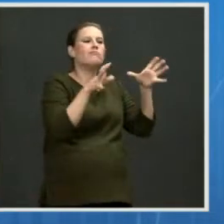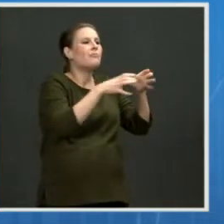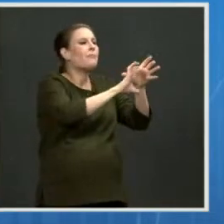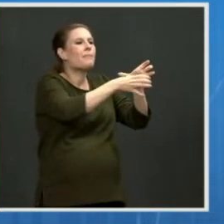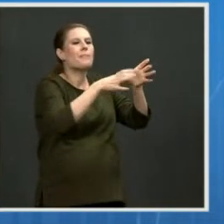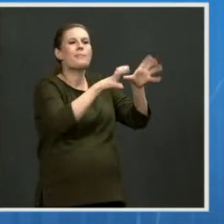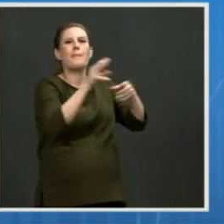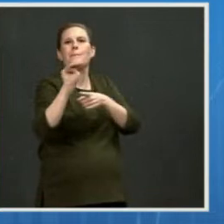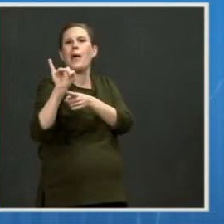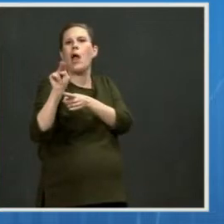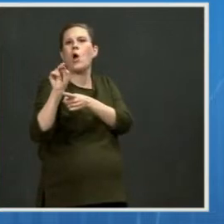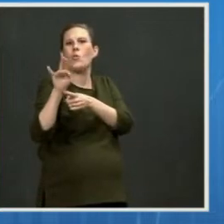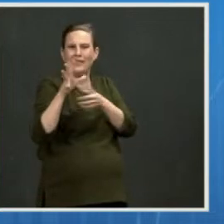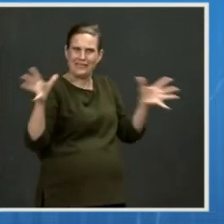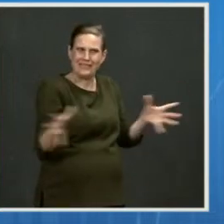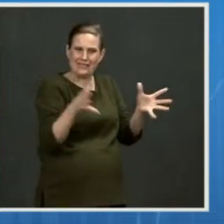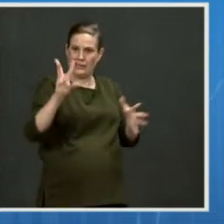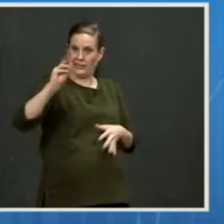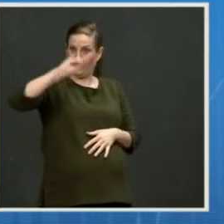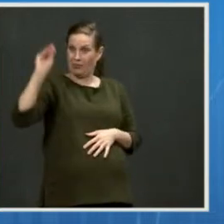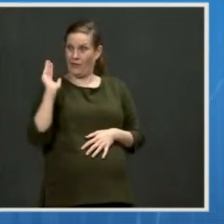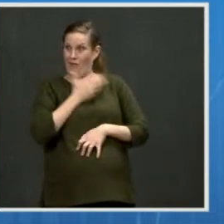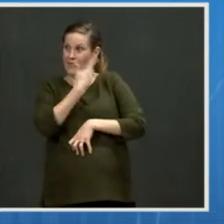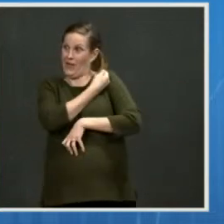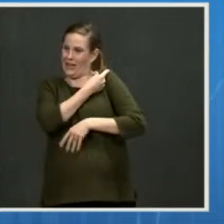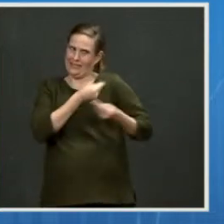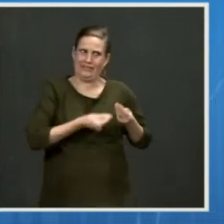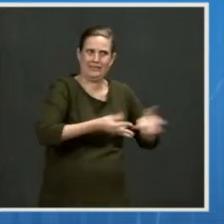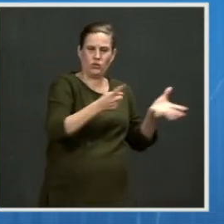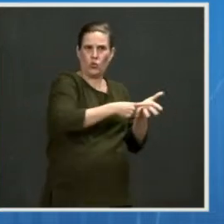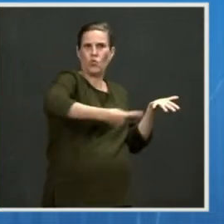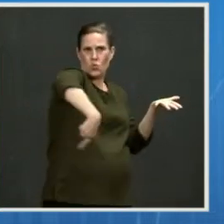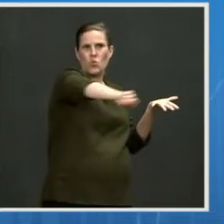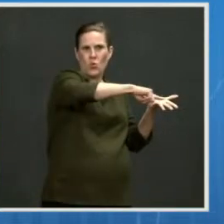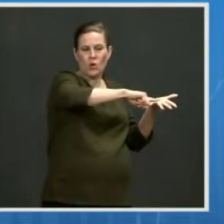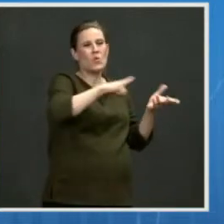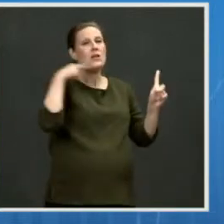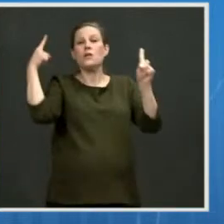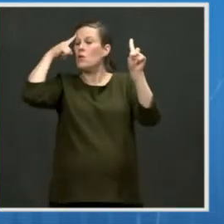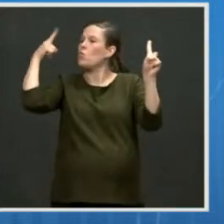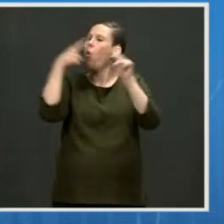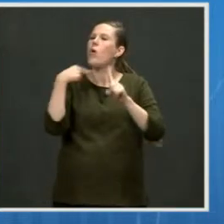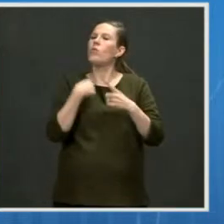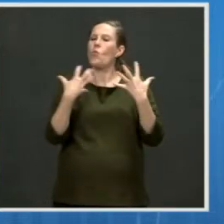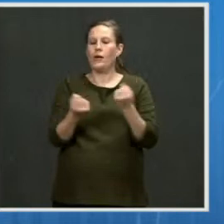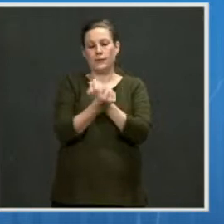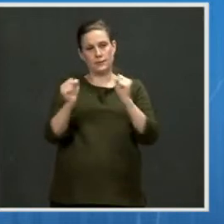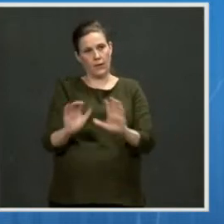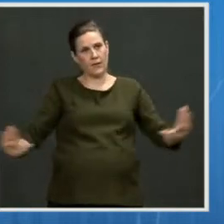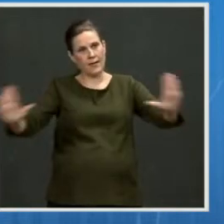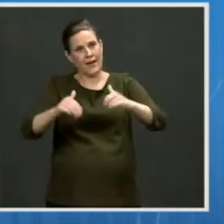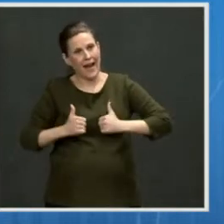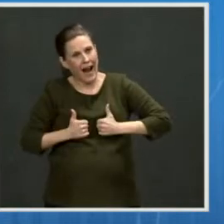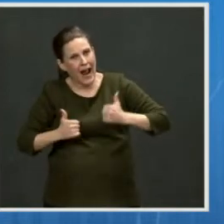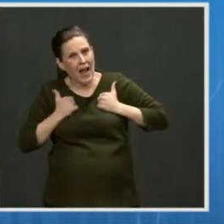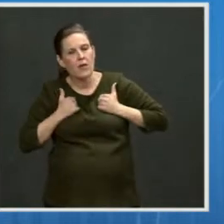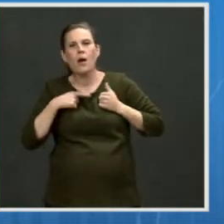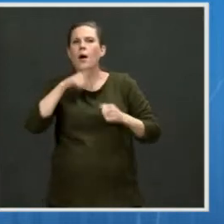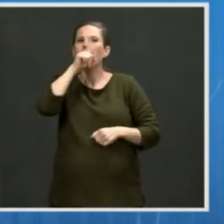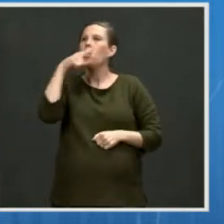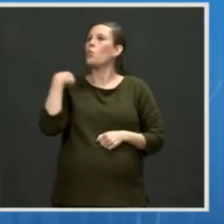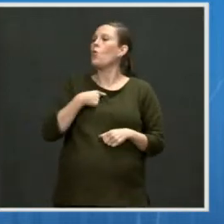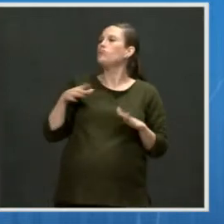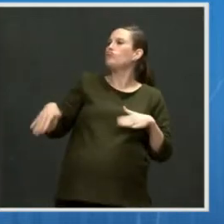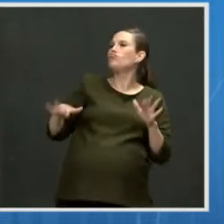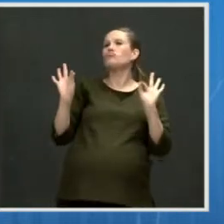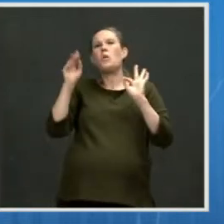keep case numbers down so we can save lives and give people the chance to get vaccinated in April, May, and June,